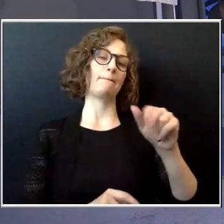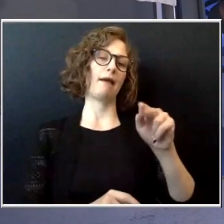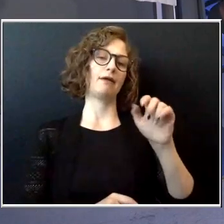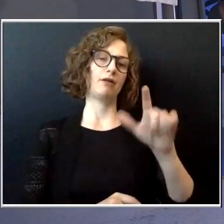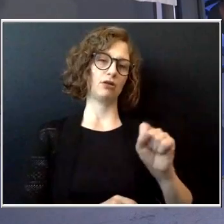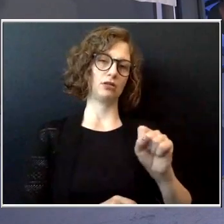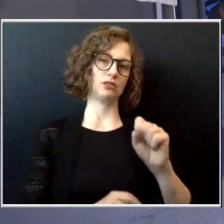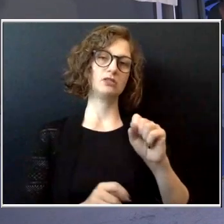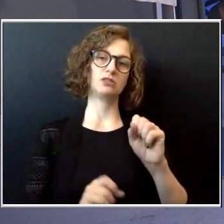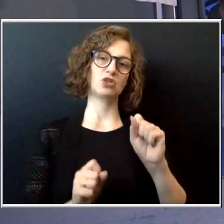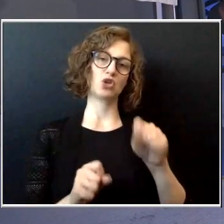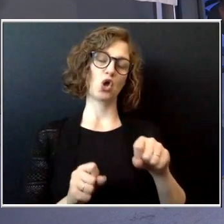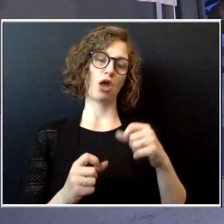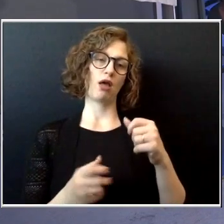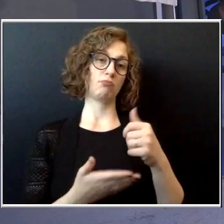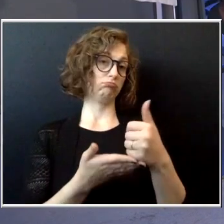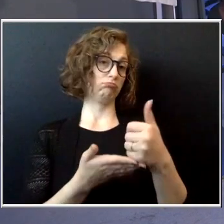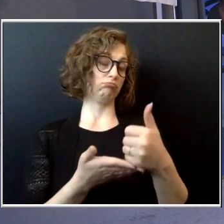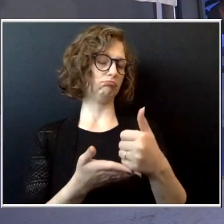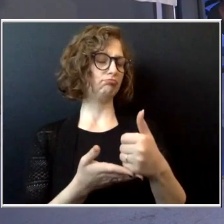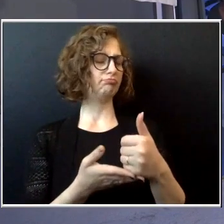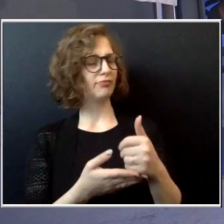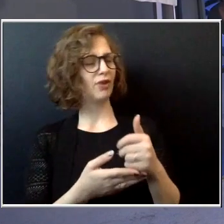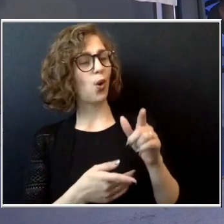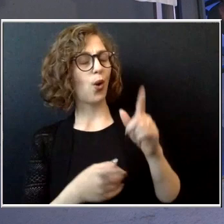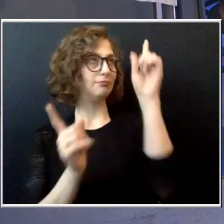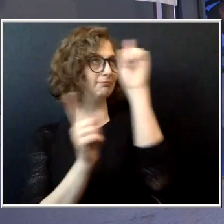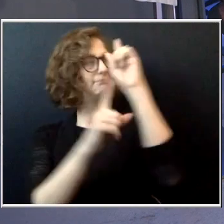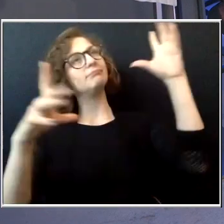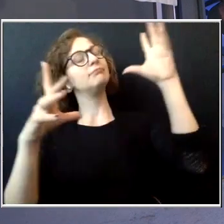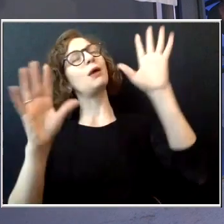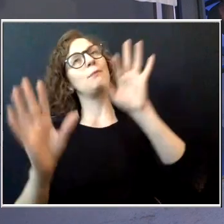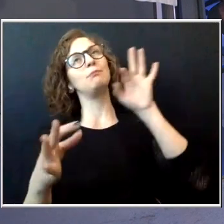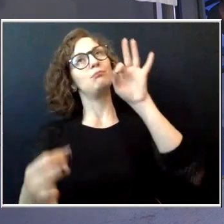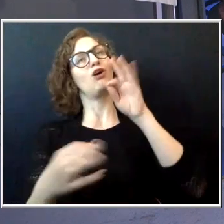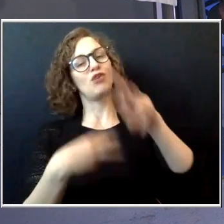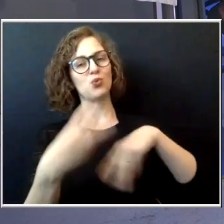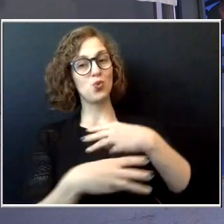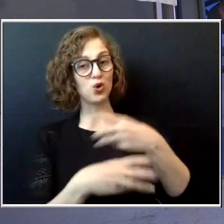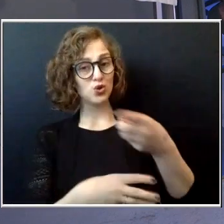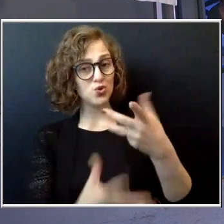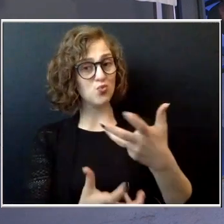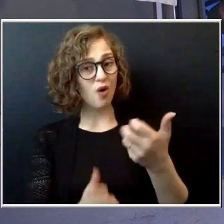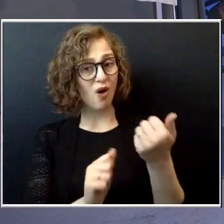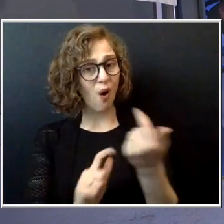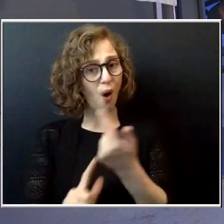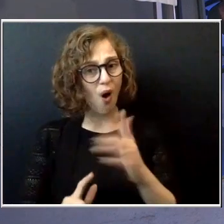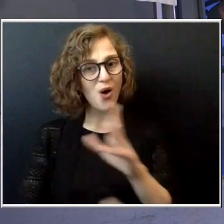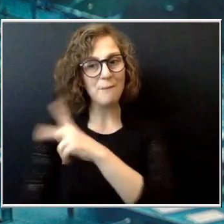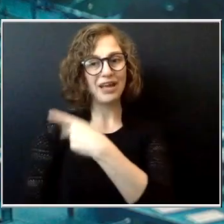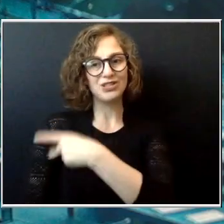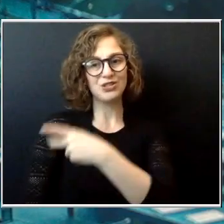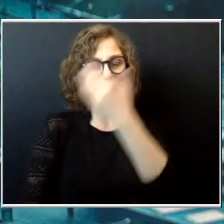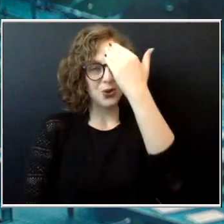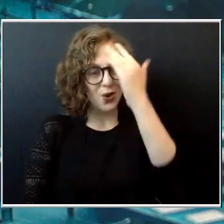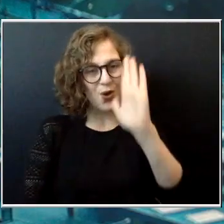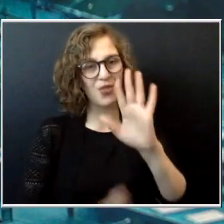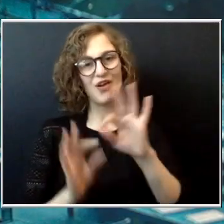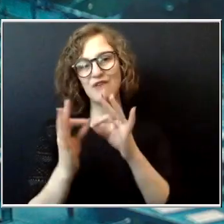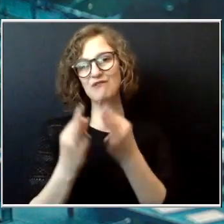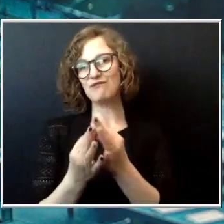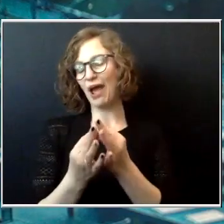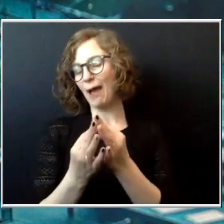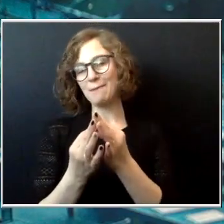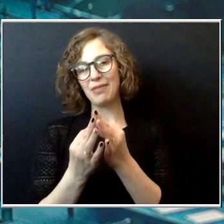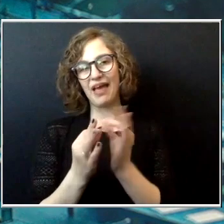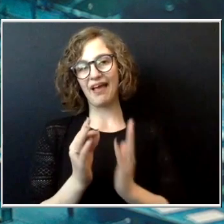would you want everyone all your patients to know their family tree and their family history? Absolutely, but I know